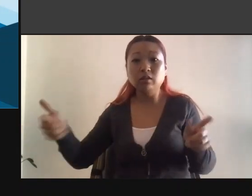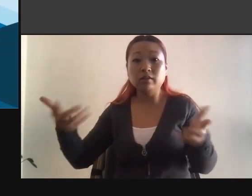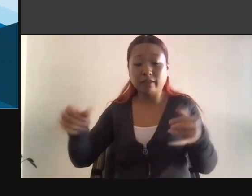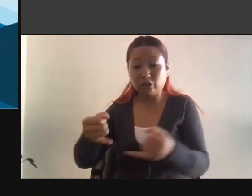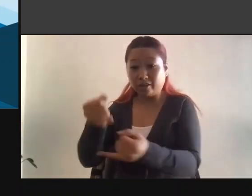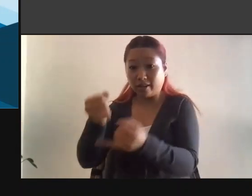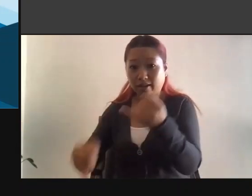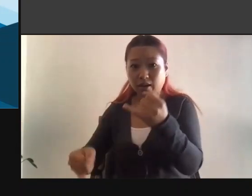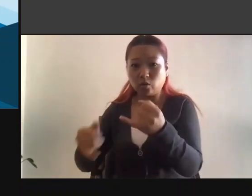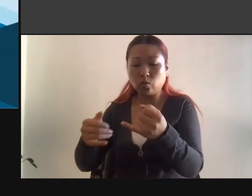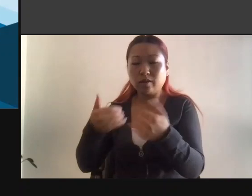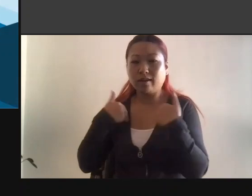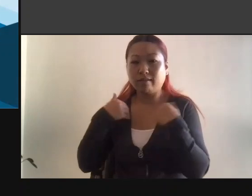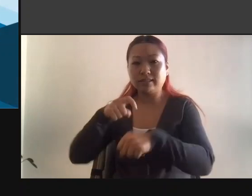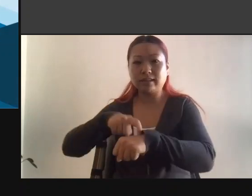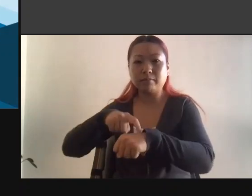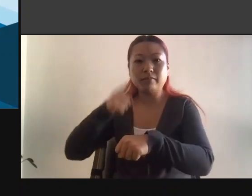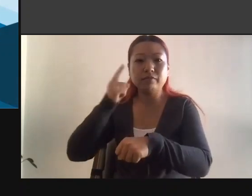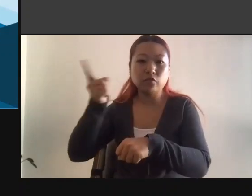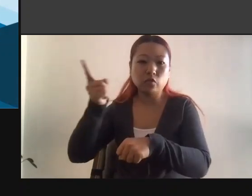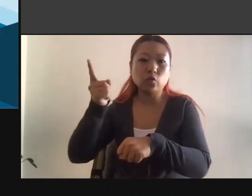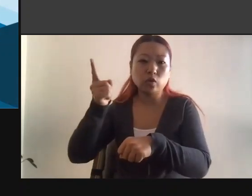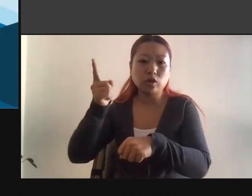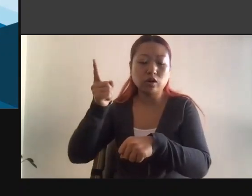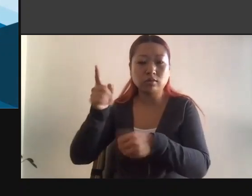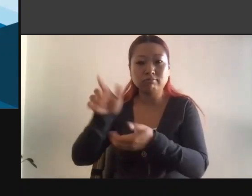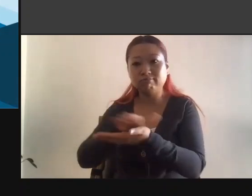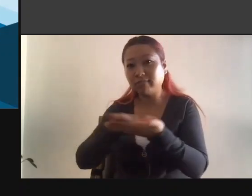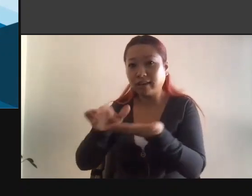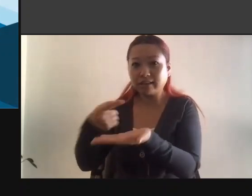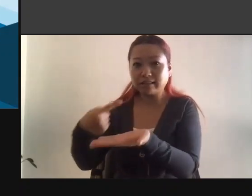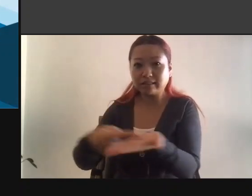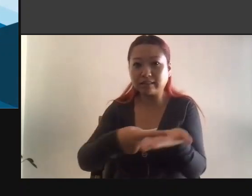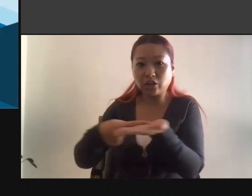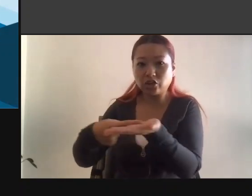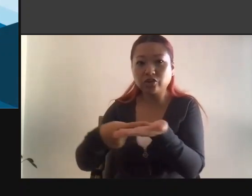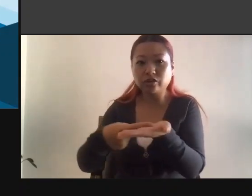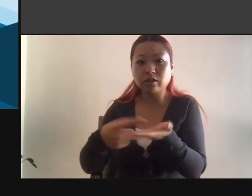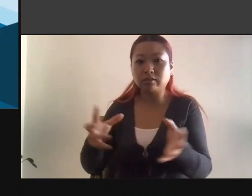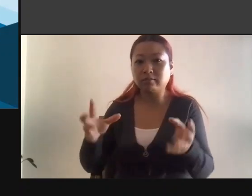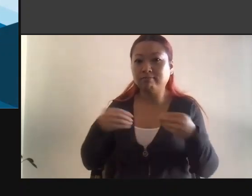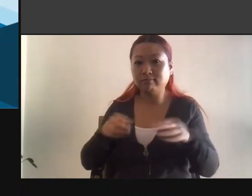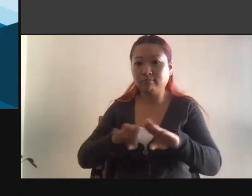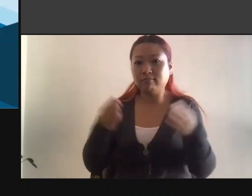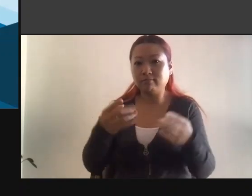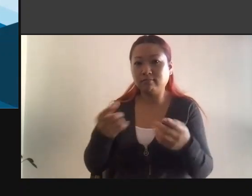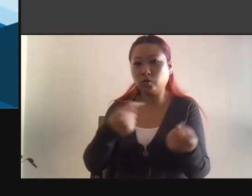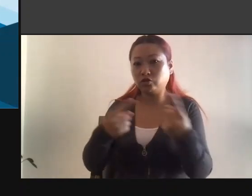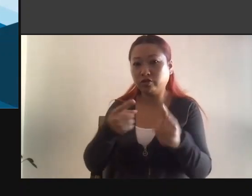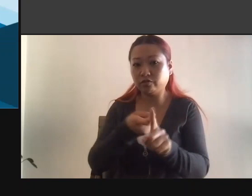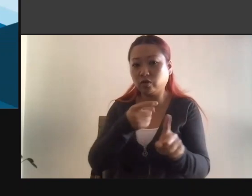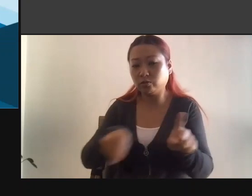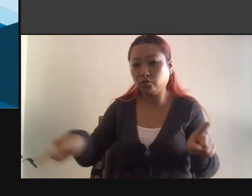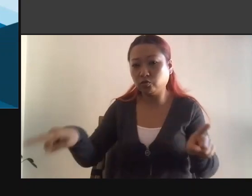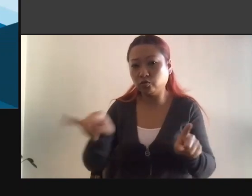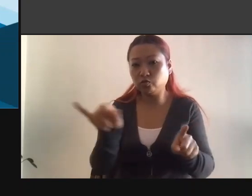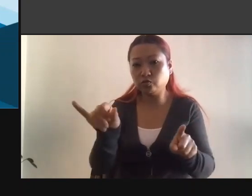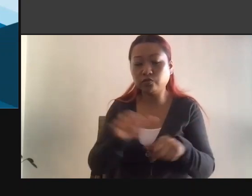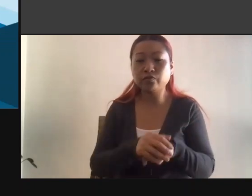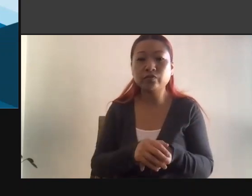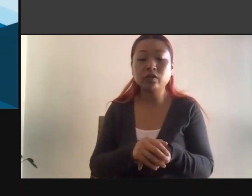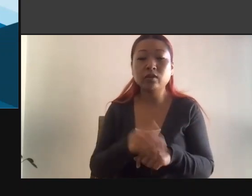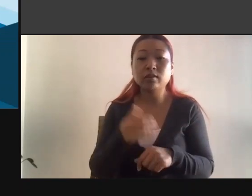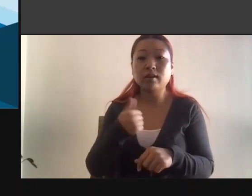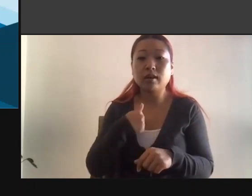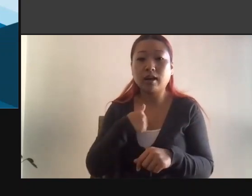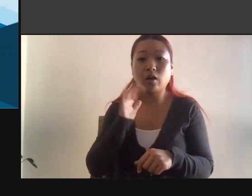end for just a really nice discussion and to take questions from all of you as well. And I will ask a